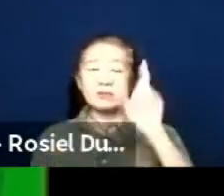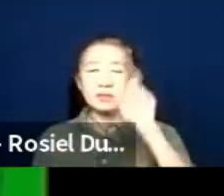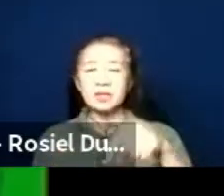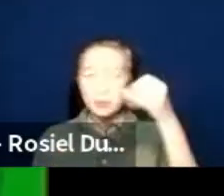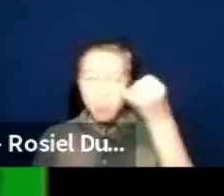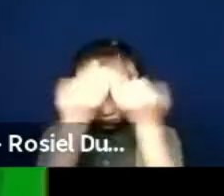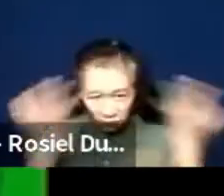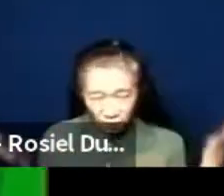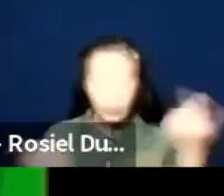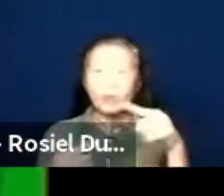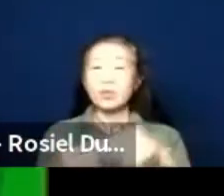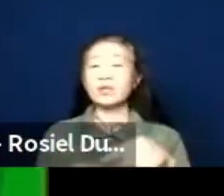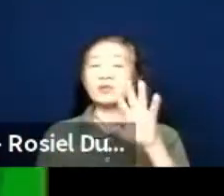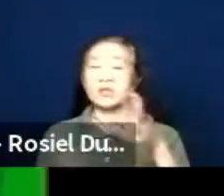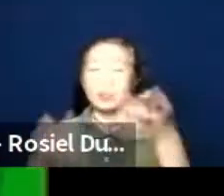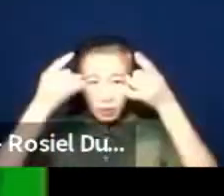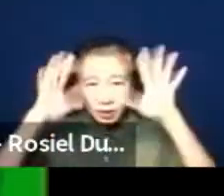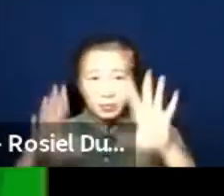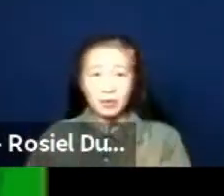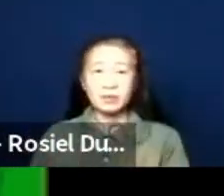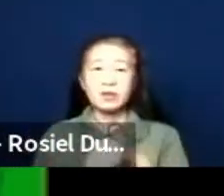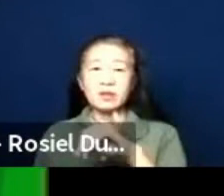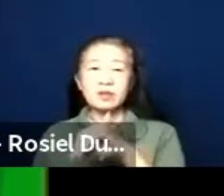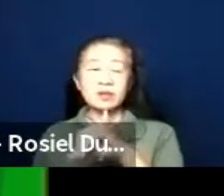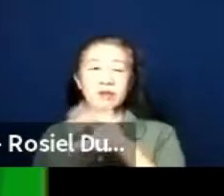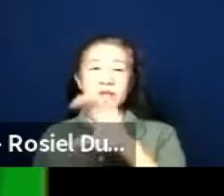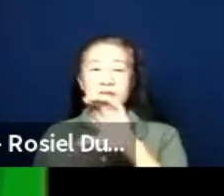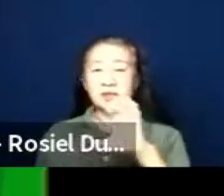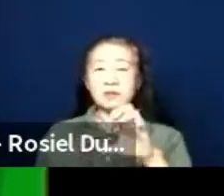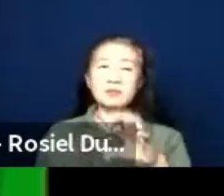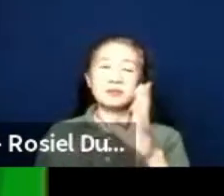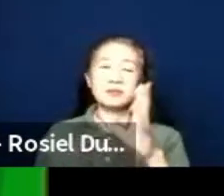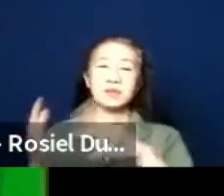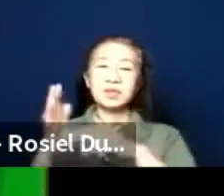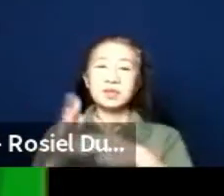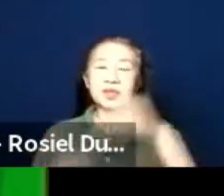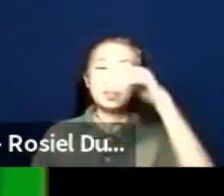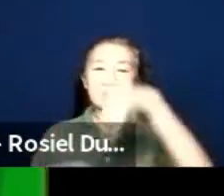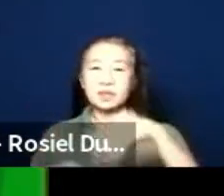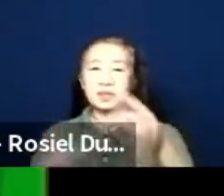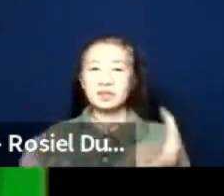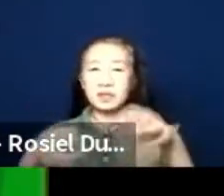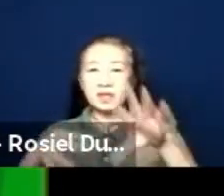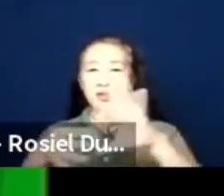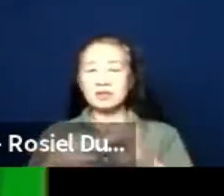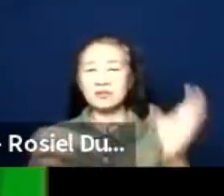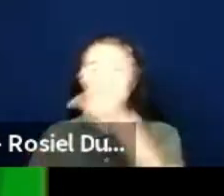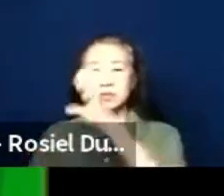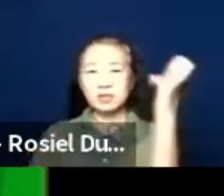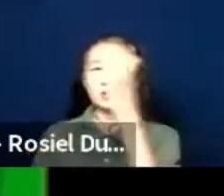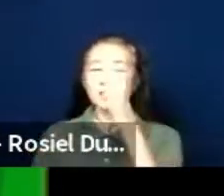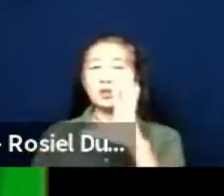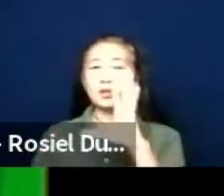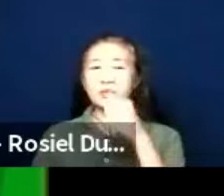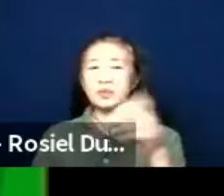ICE. ICE means in case of emergency, who's you gonna call. Next,